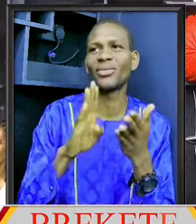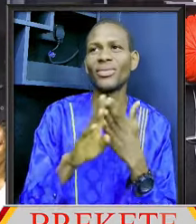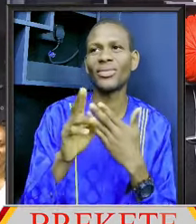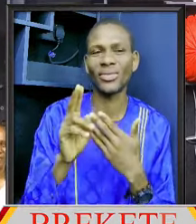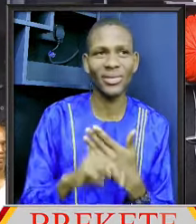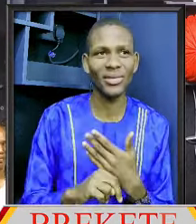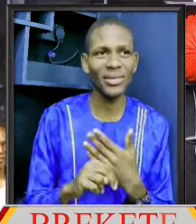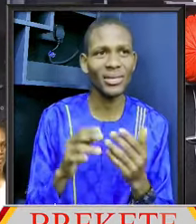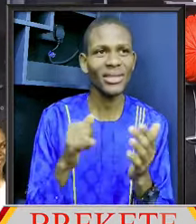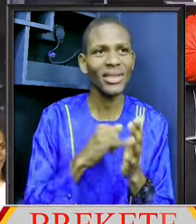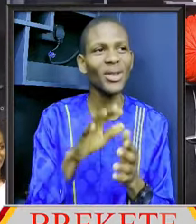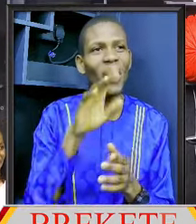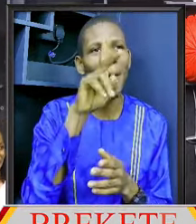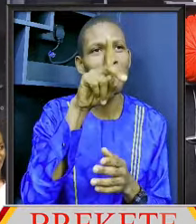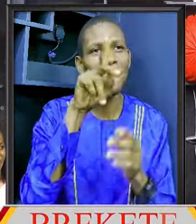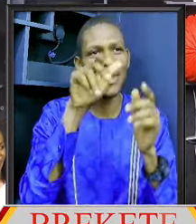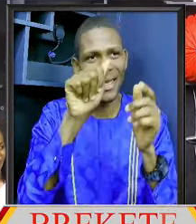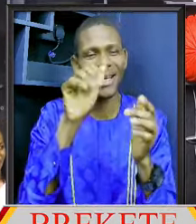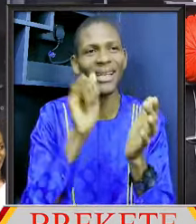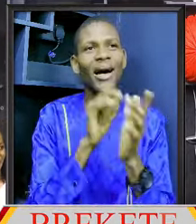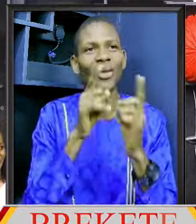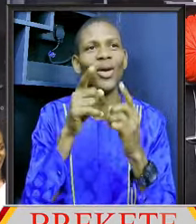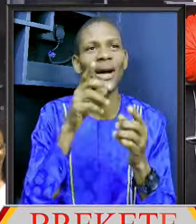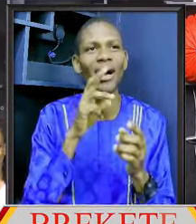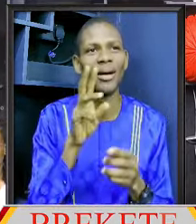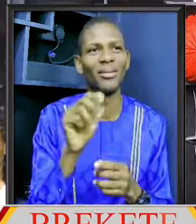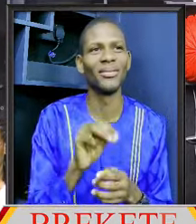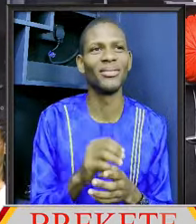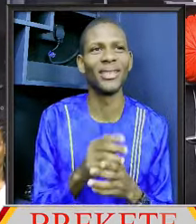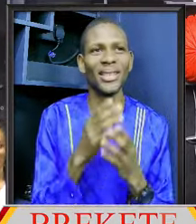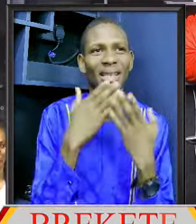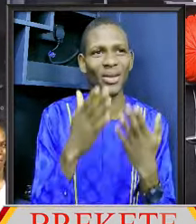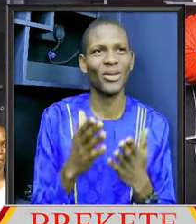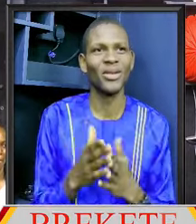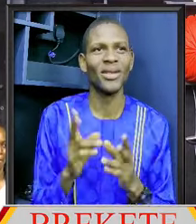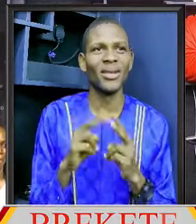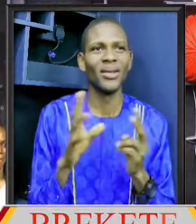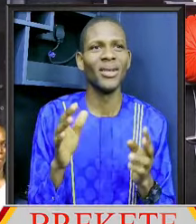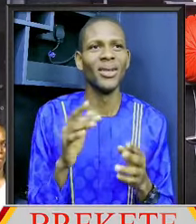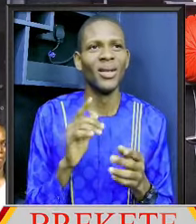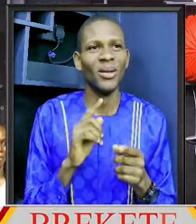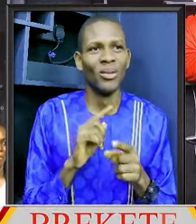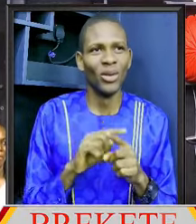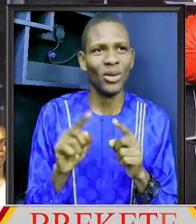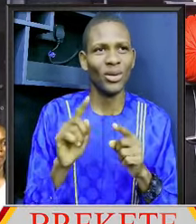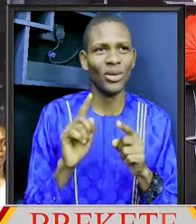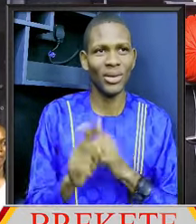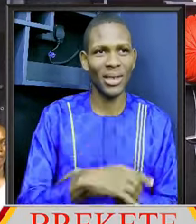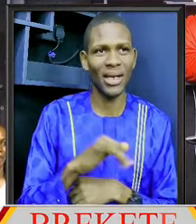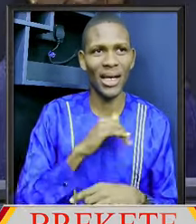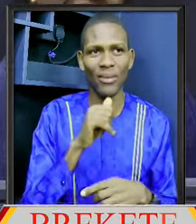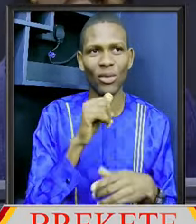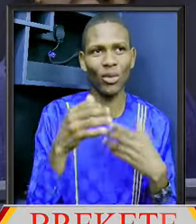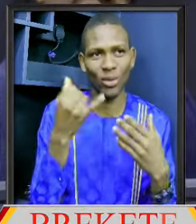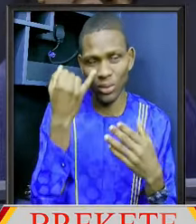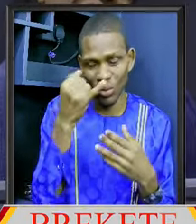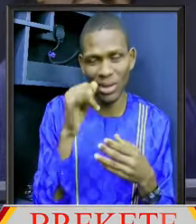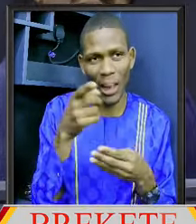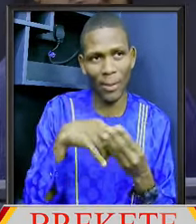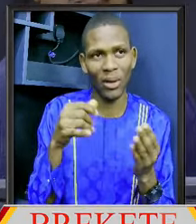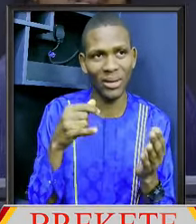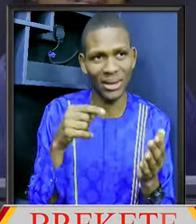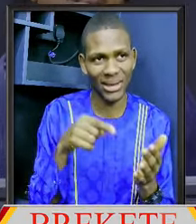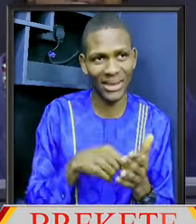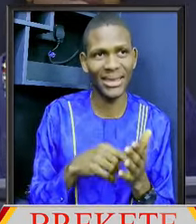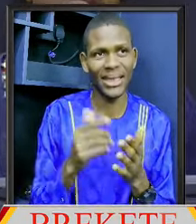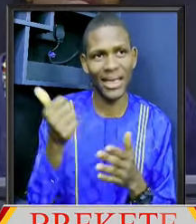Now your PA talk. Thank you very much. But the truth is, I'm not joking about this anymore. Yes,